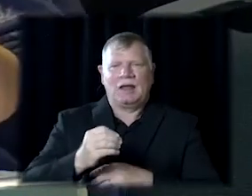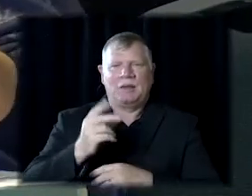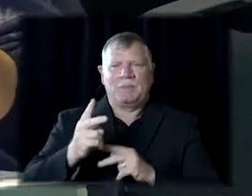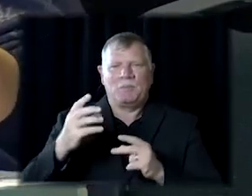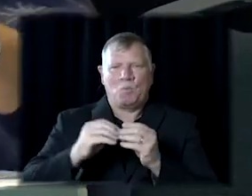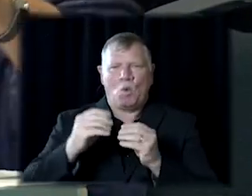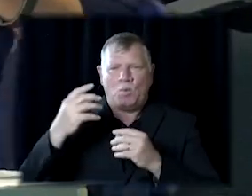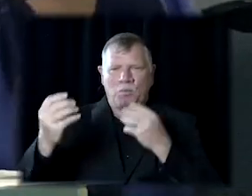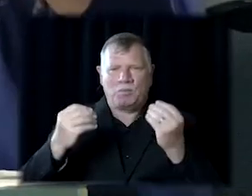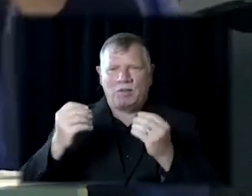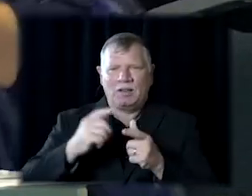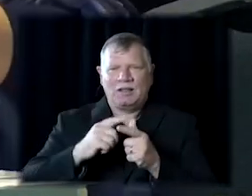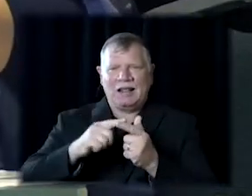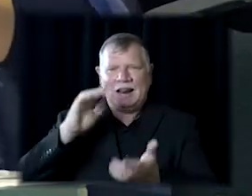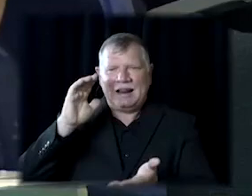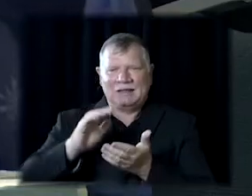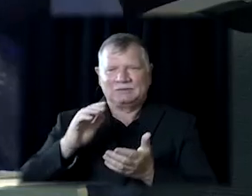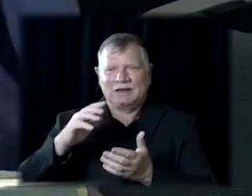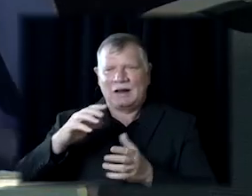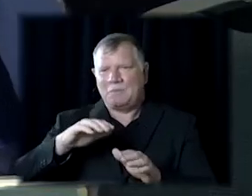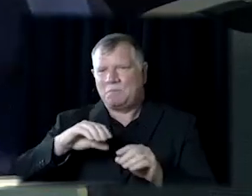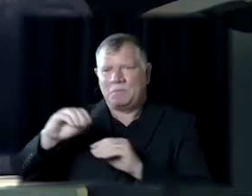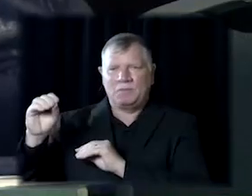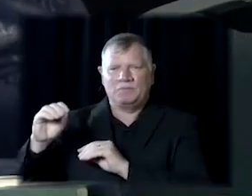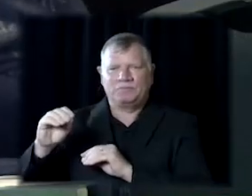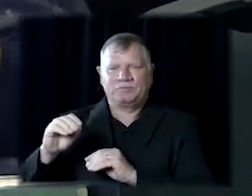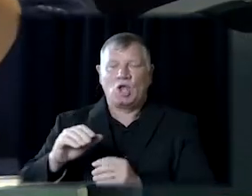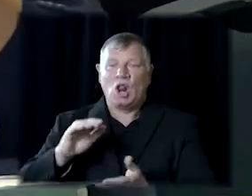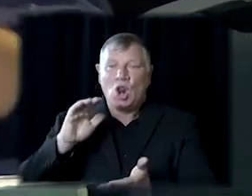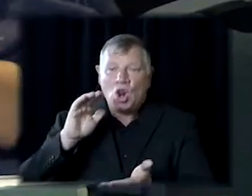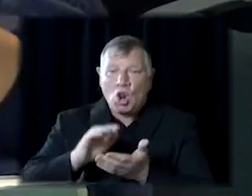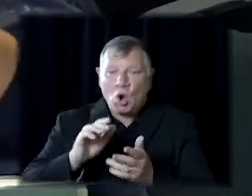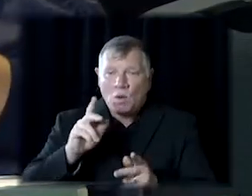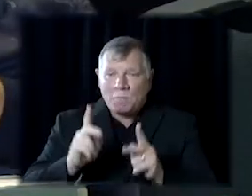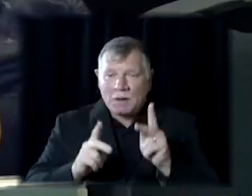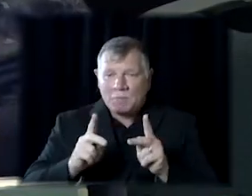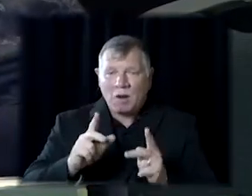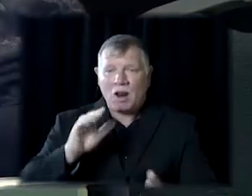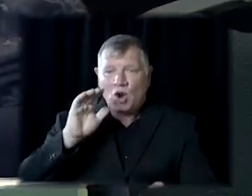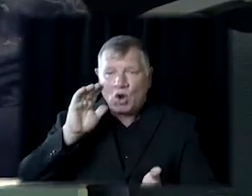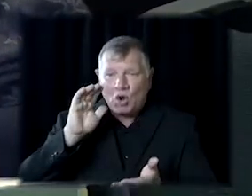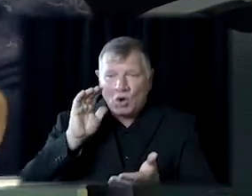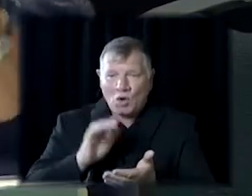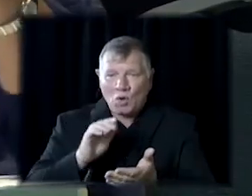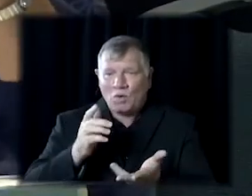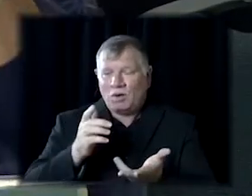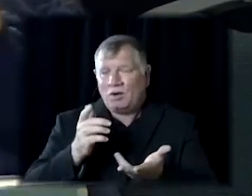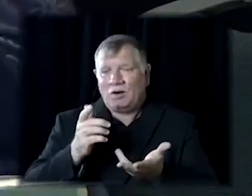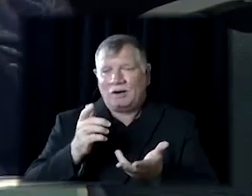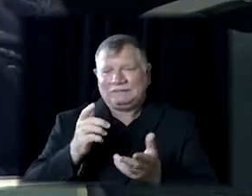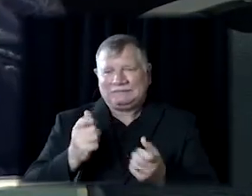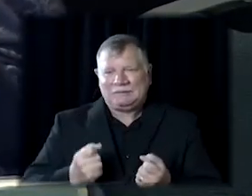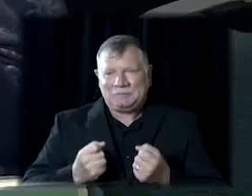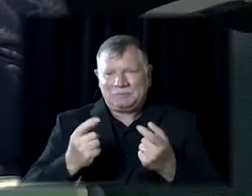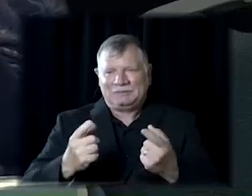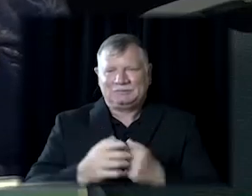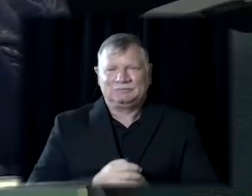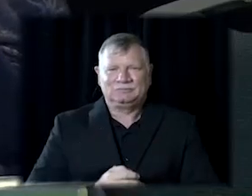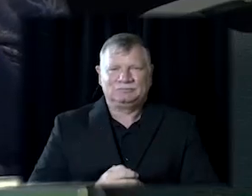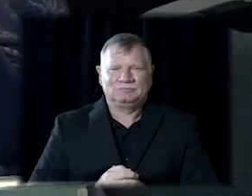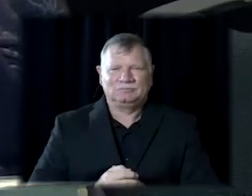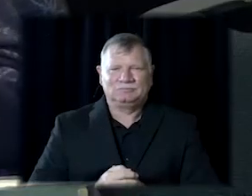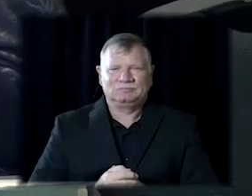to date being lower. That means a lower population, lower expenses. So those things came together to provide for, I'll call